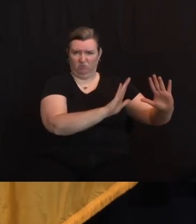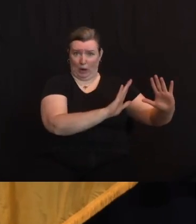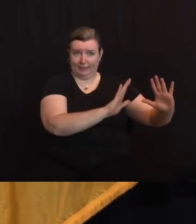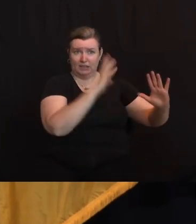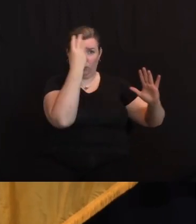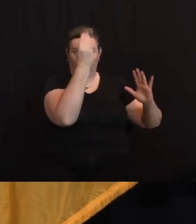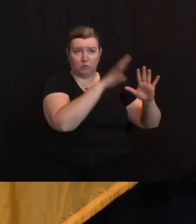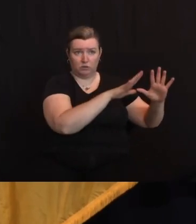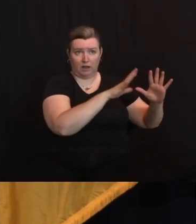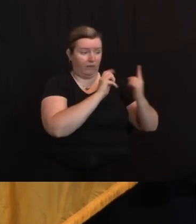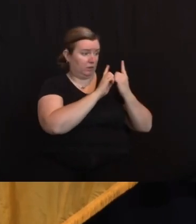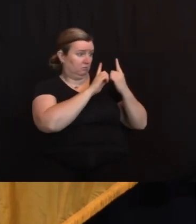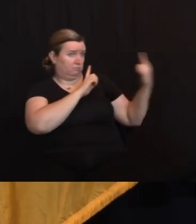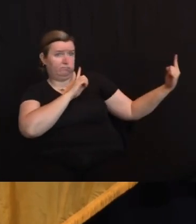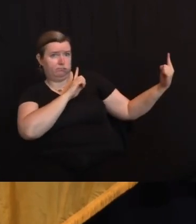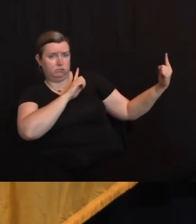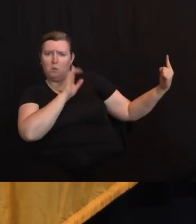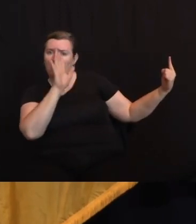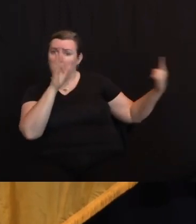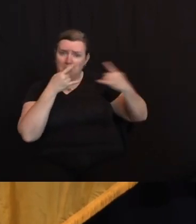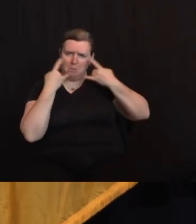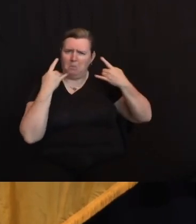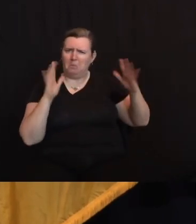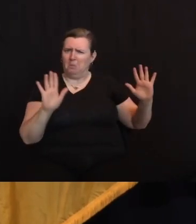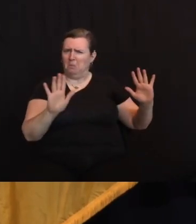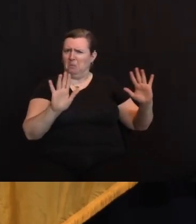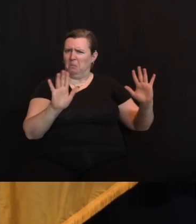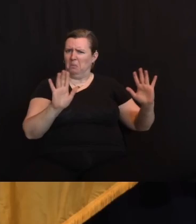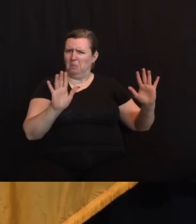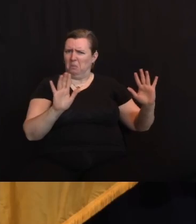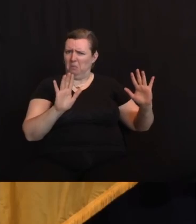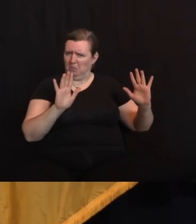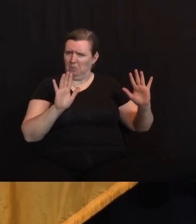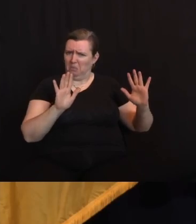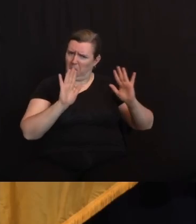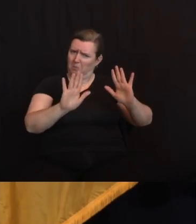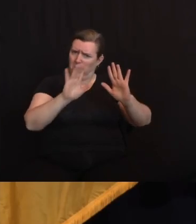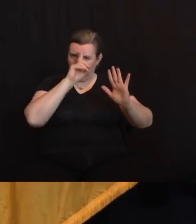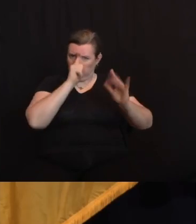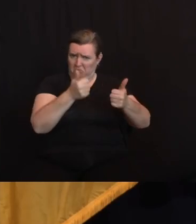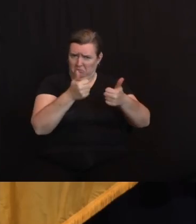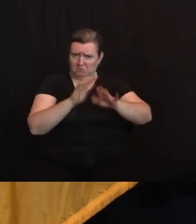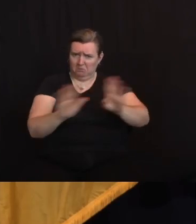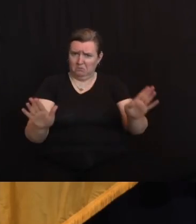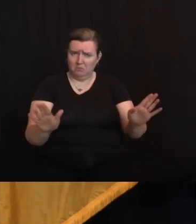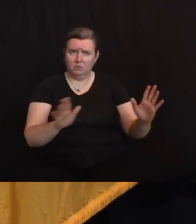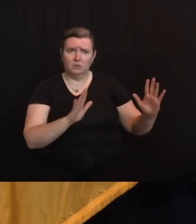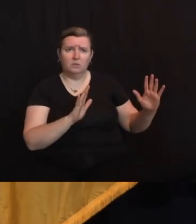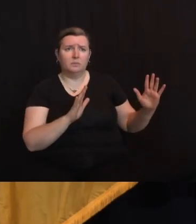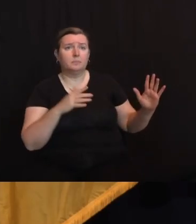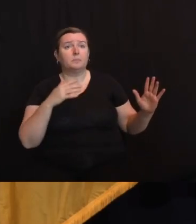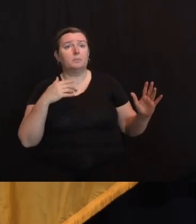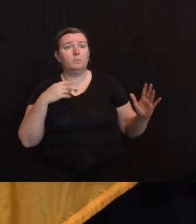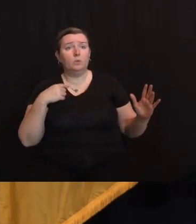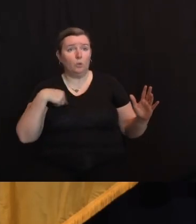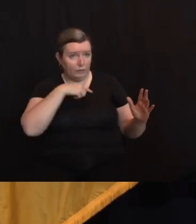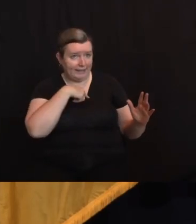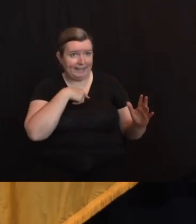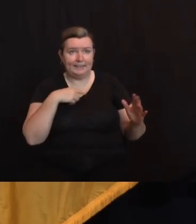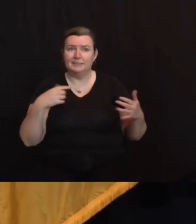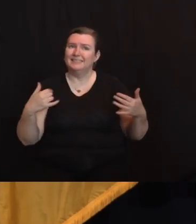to socially distance, bless you. I still think you'll see us with our face coverings on, but that's